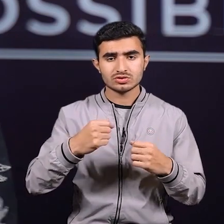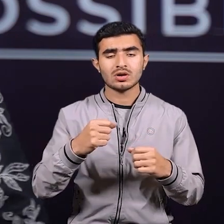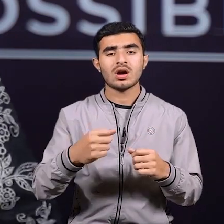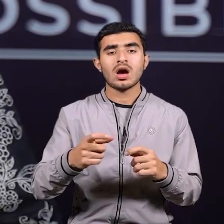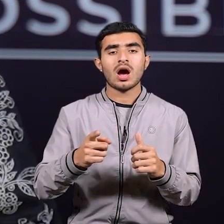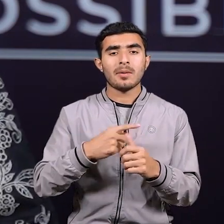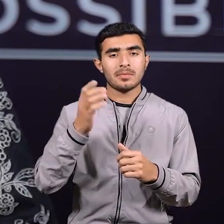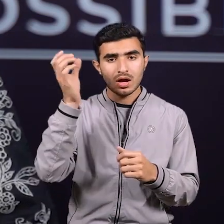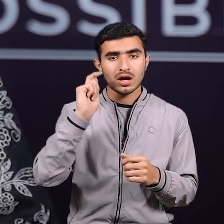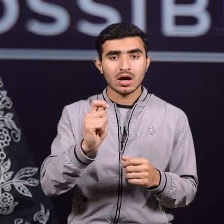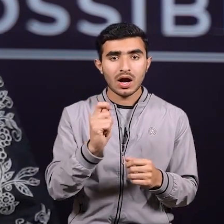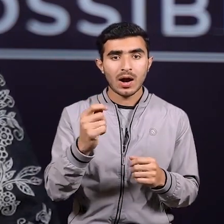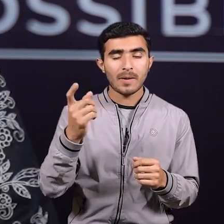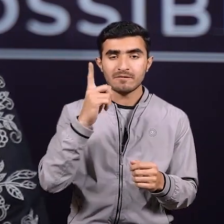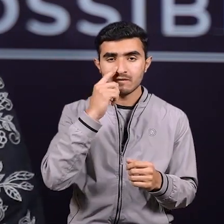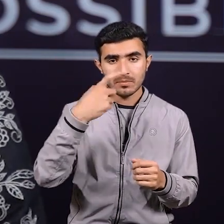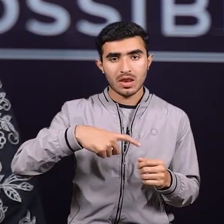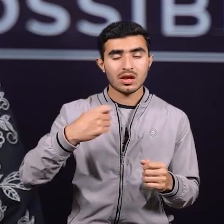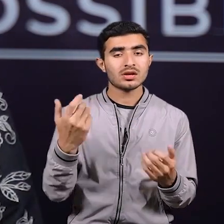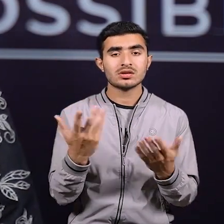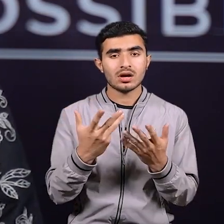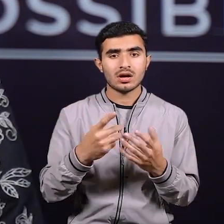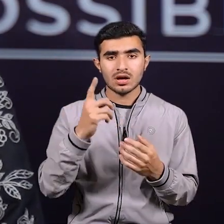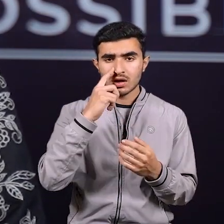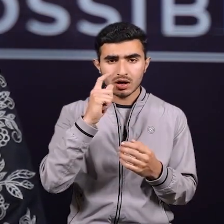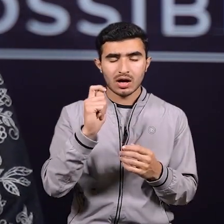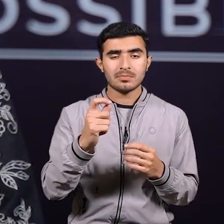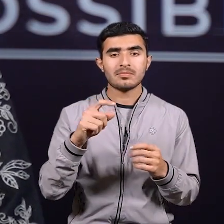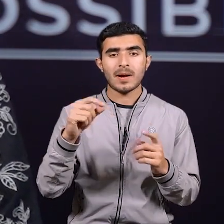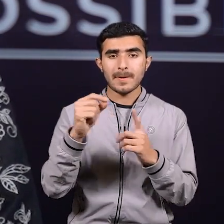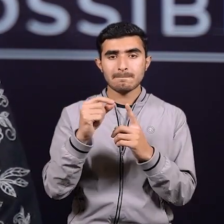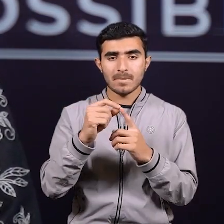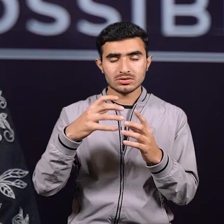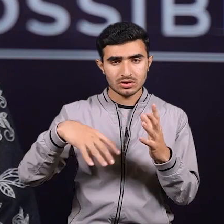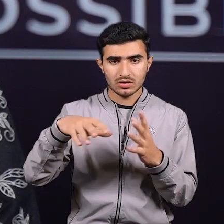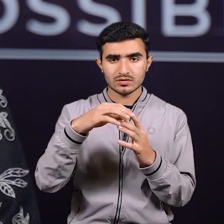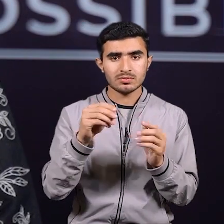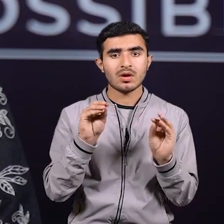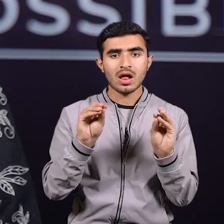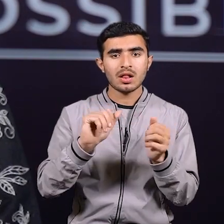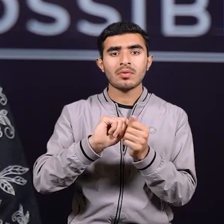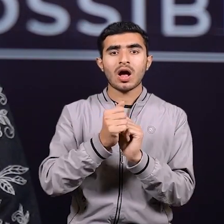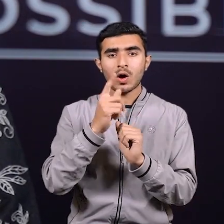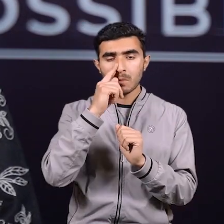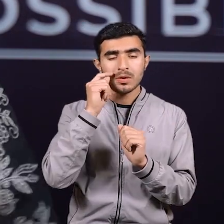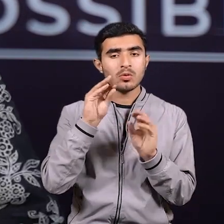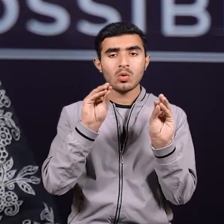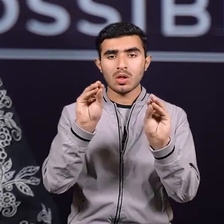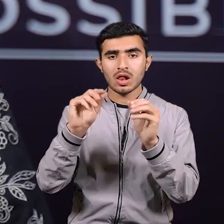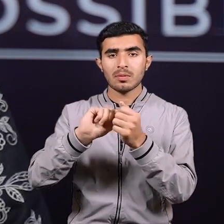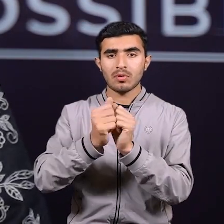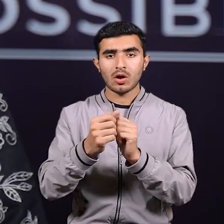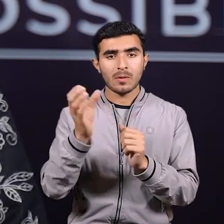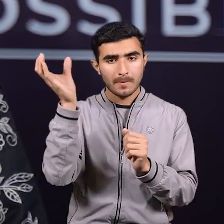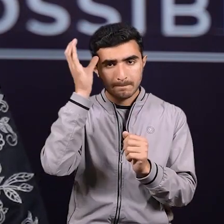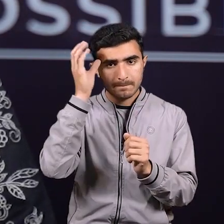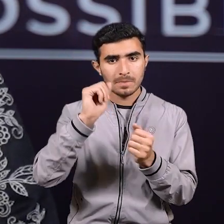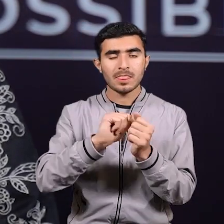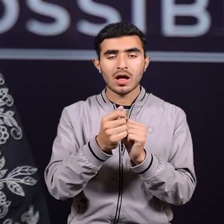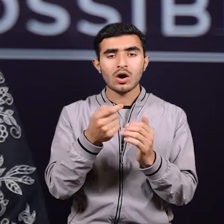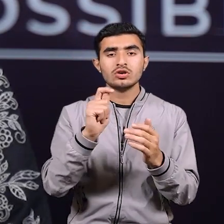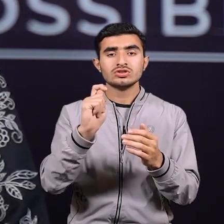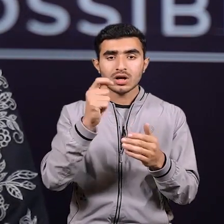or readjusted to a woman's intellect, to what she's contributing as a citizen of